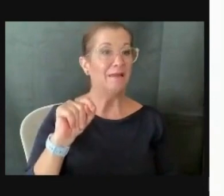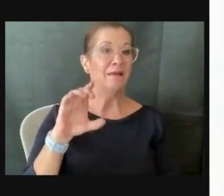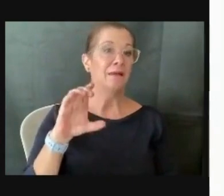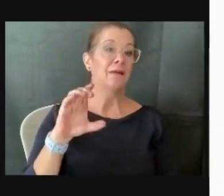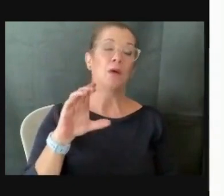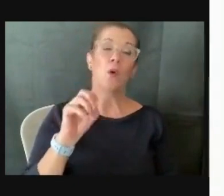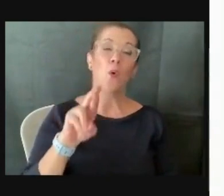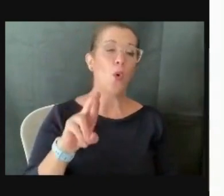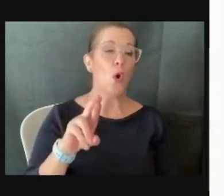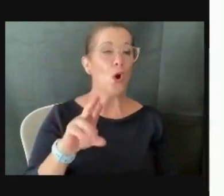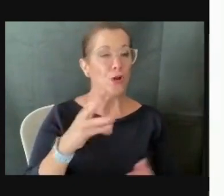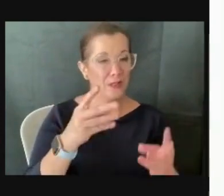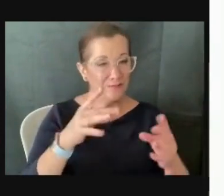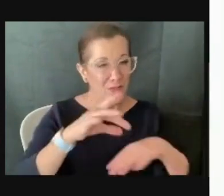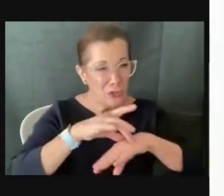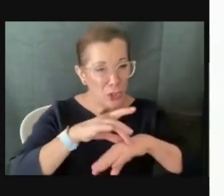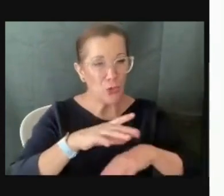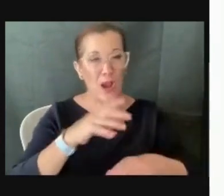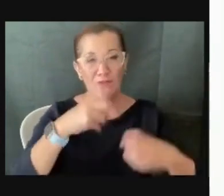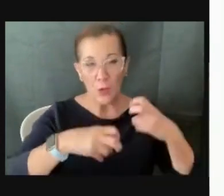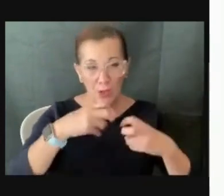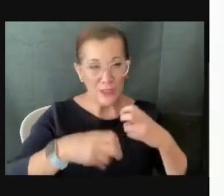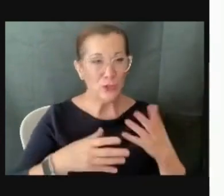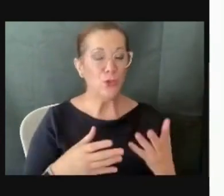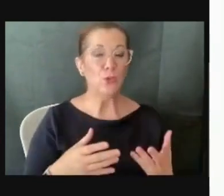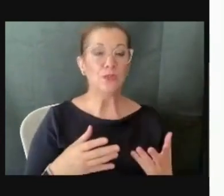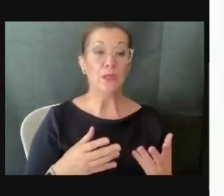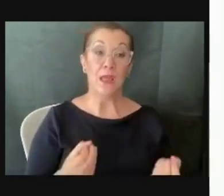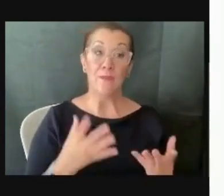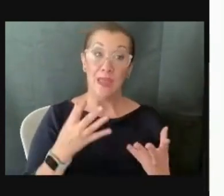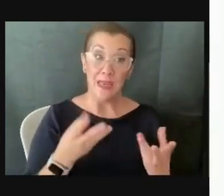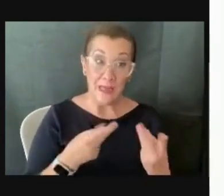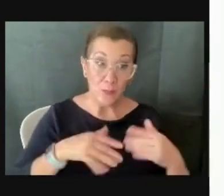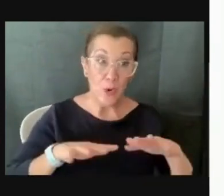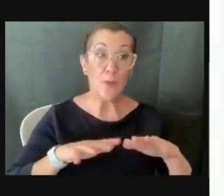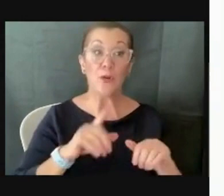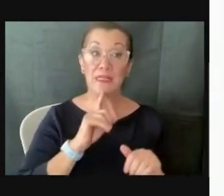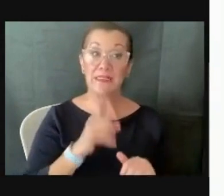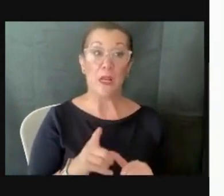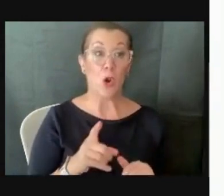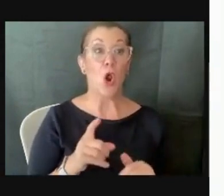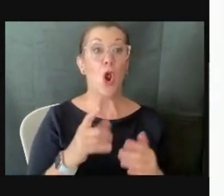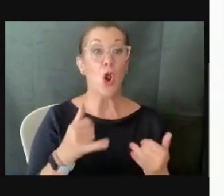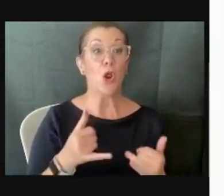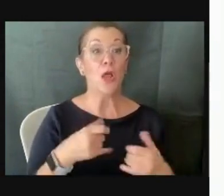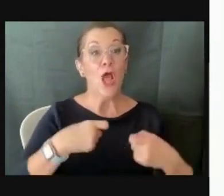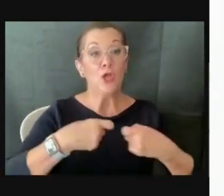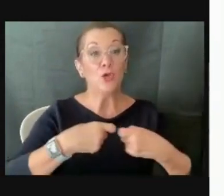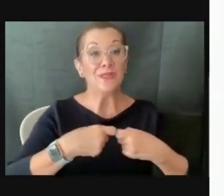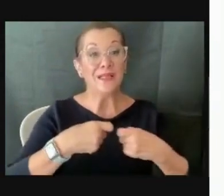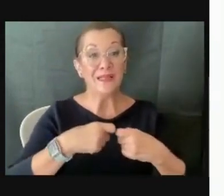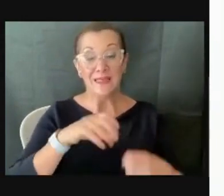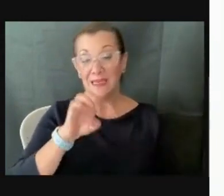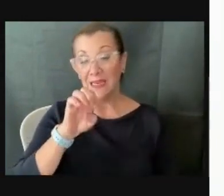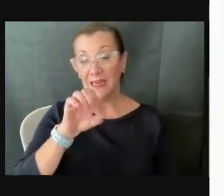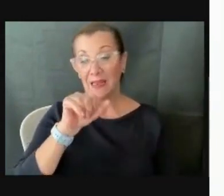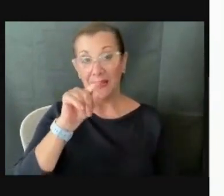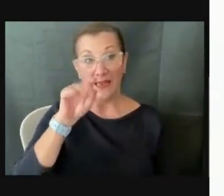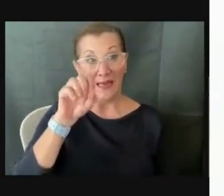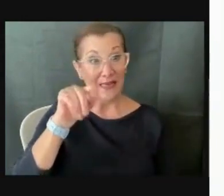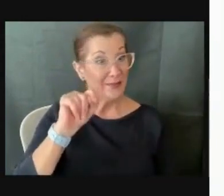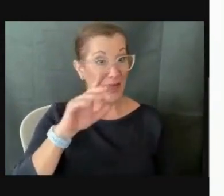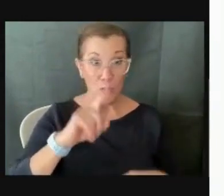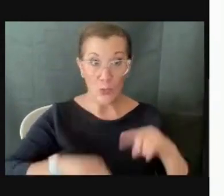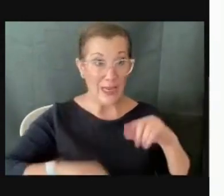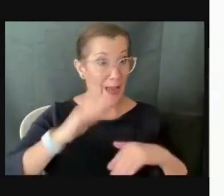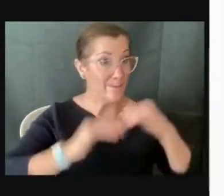those later on. But on a lot of properties, there are existing utility easements that you can't build over. There's certain kinds